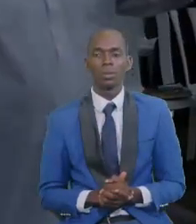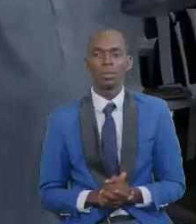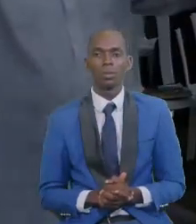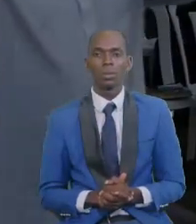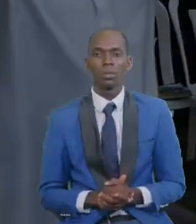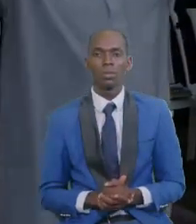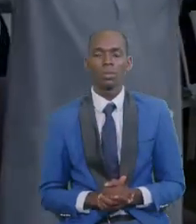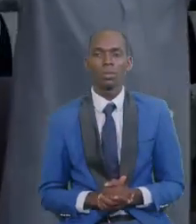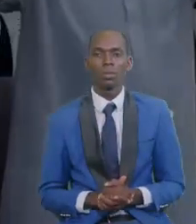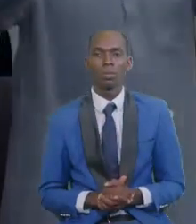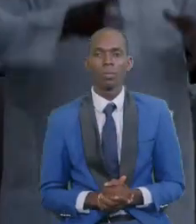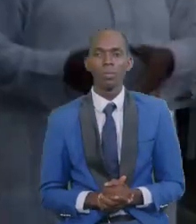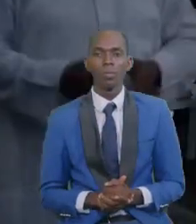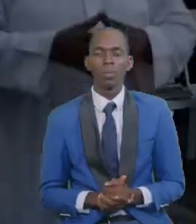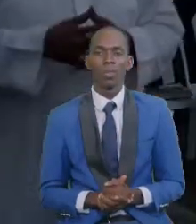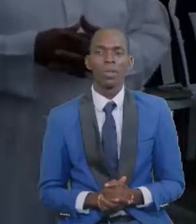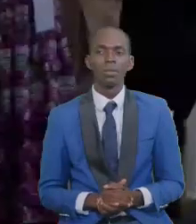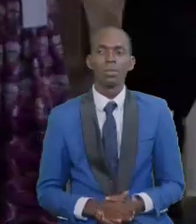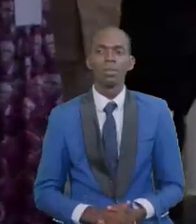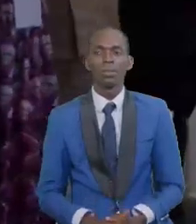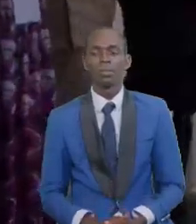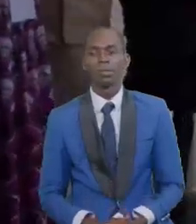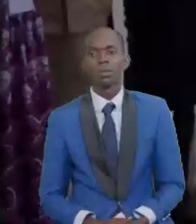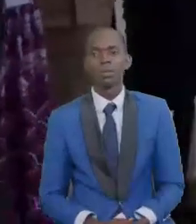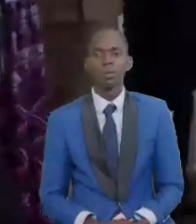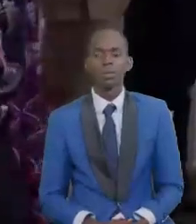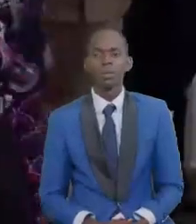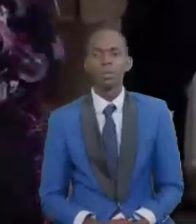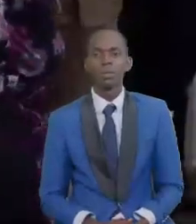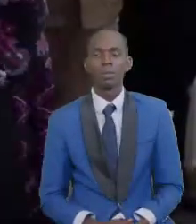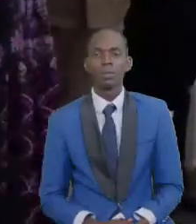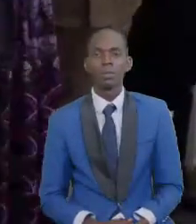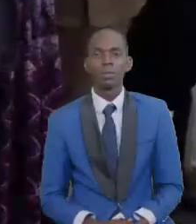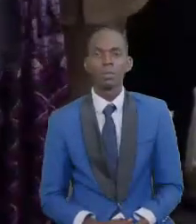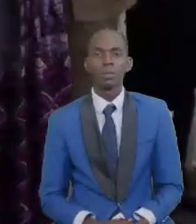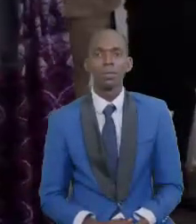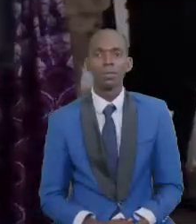Open your mouth and talk to the Lord.